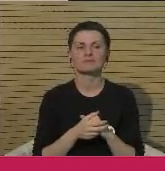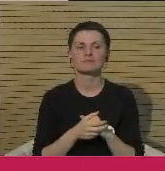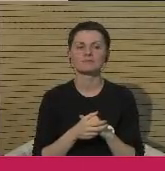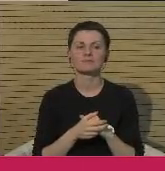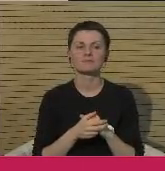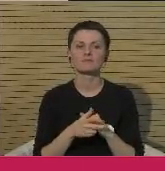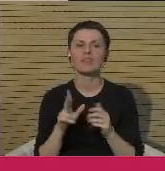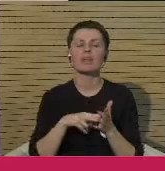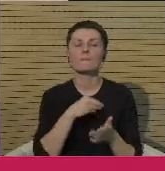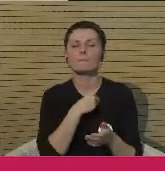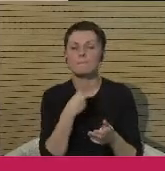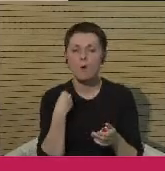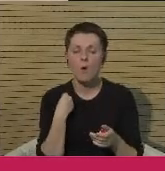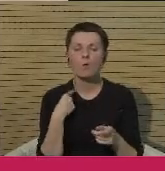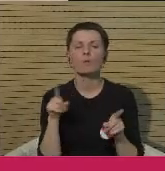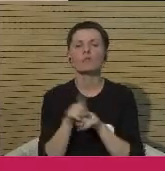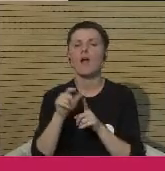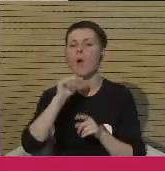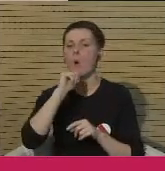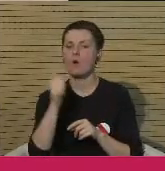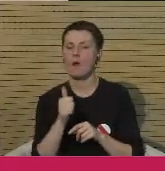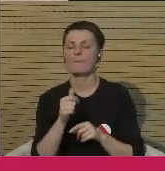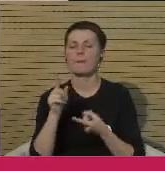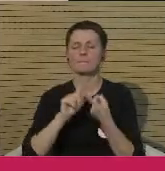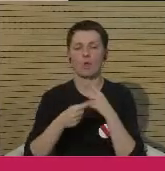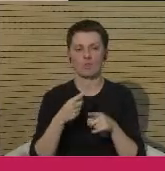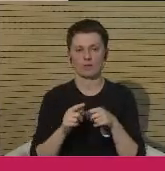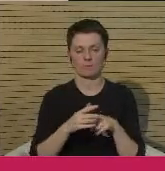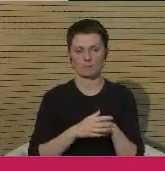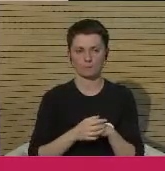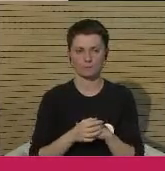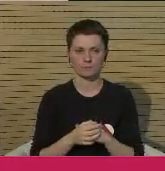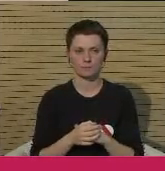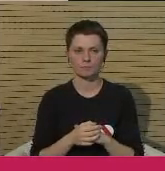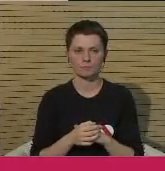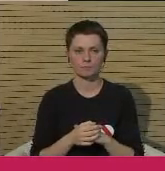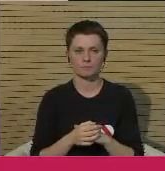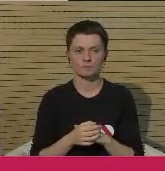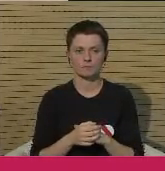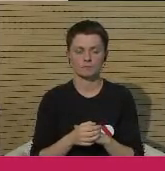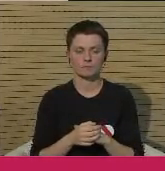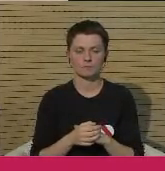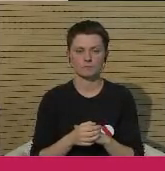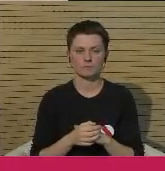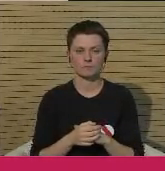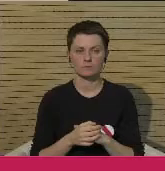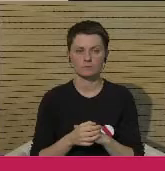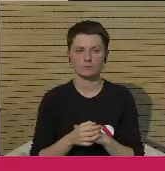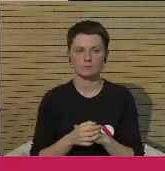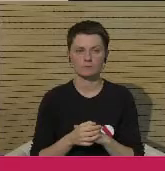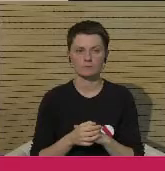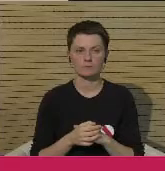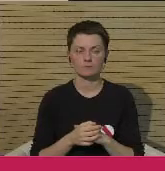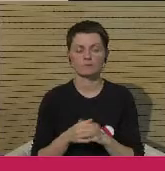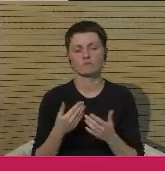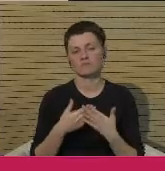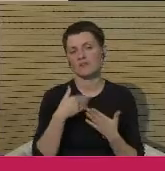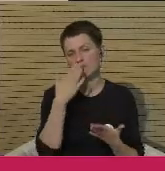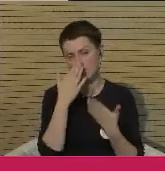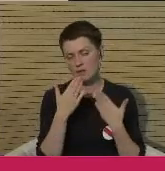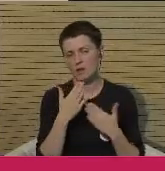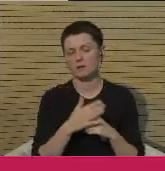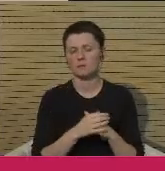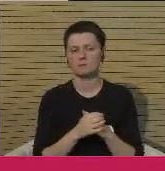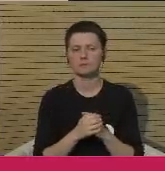mean, participants of the Congress, to affect, to influence your Polish or